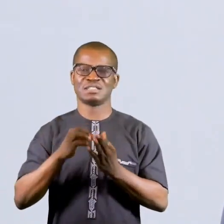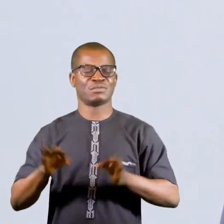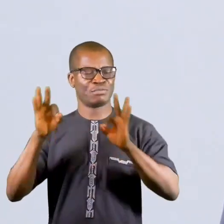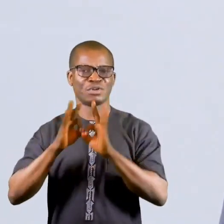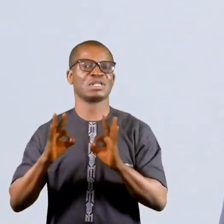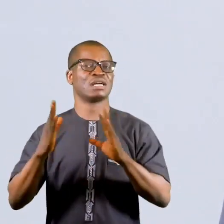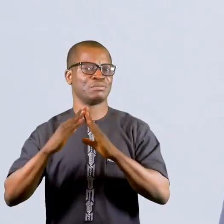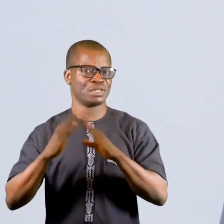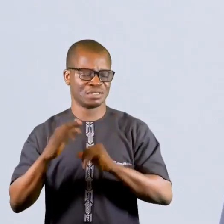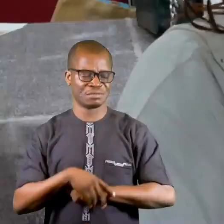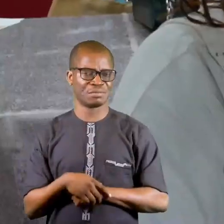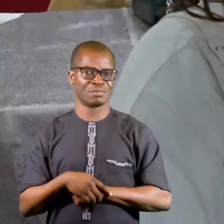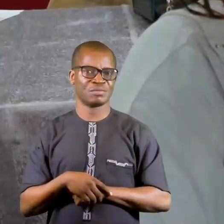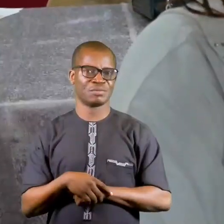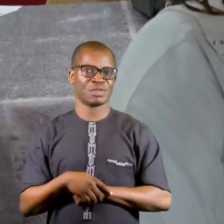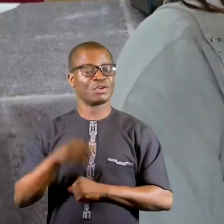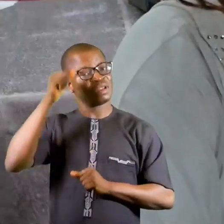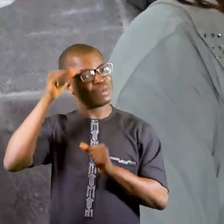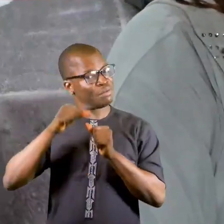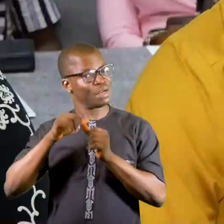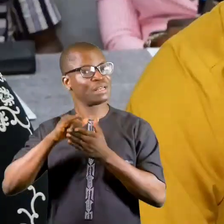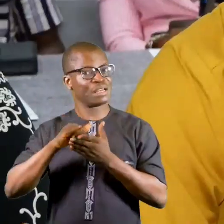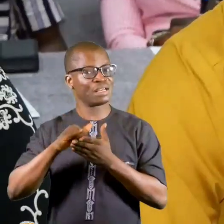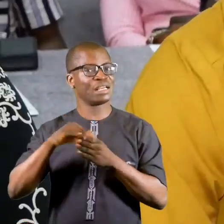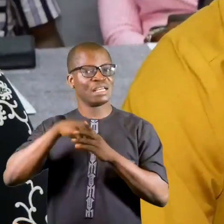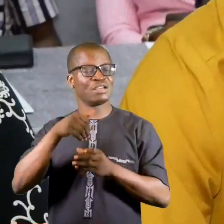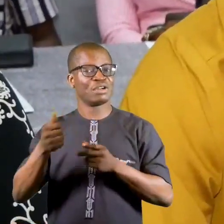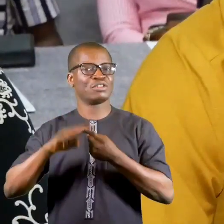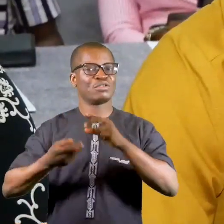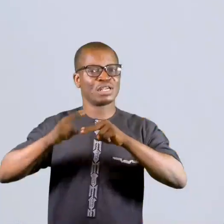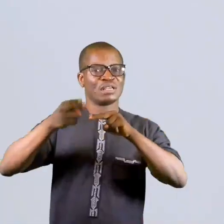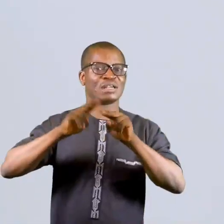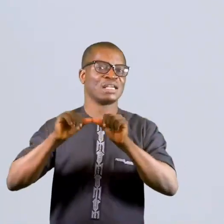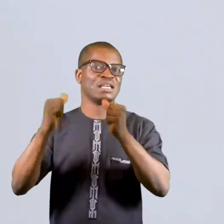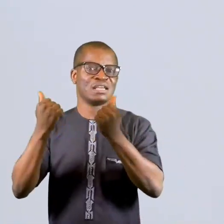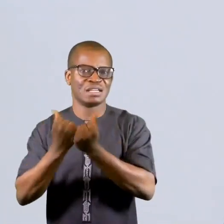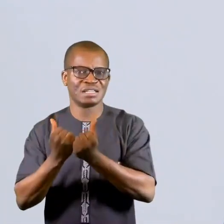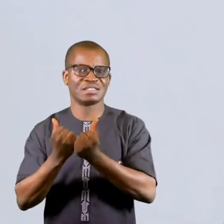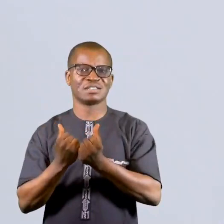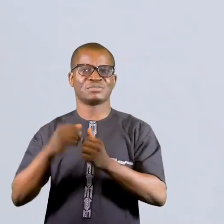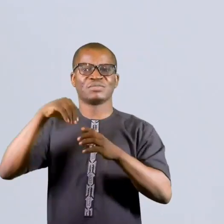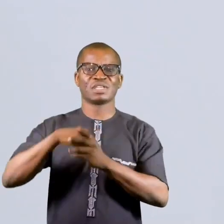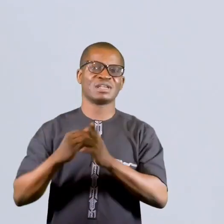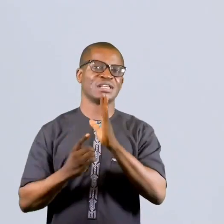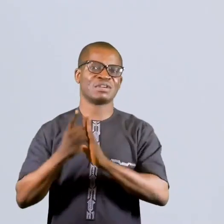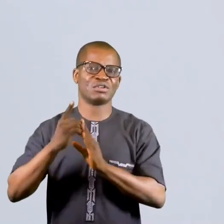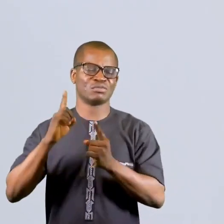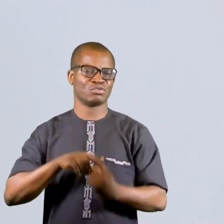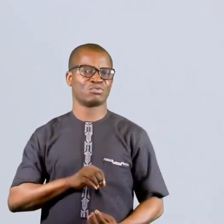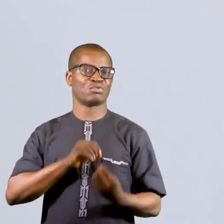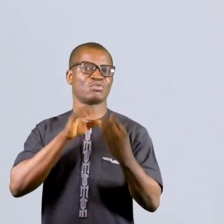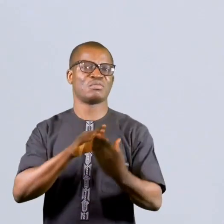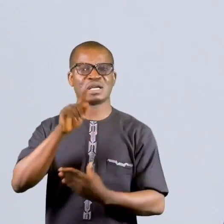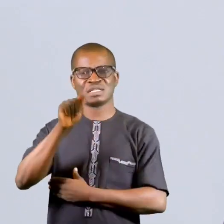this auspicious event. You may recall that in order to increase the agency's effectiveness in coordinating efforts